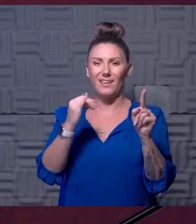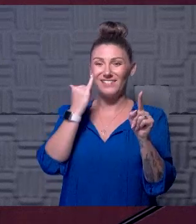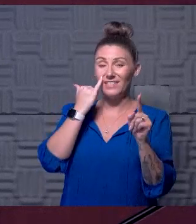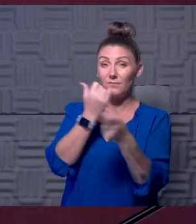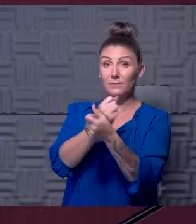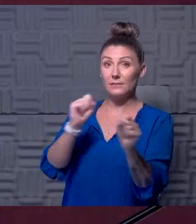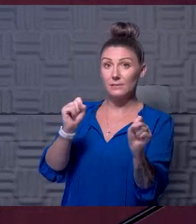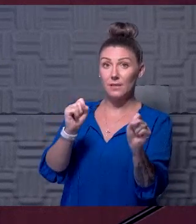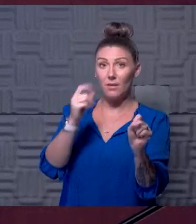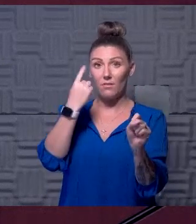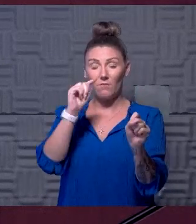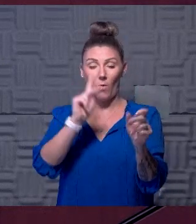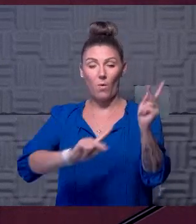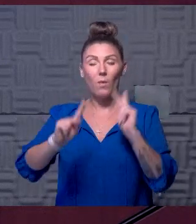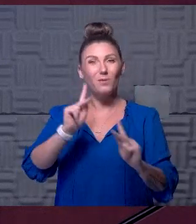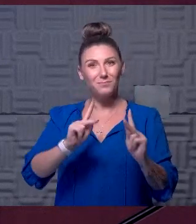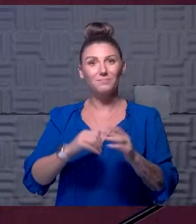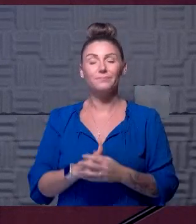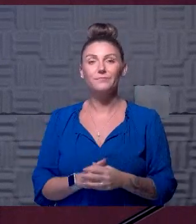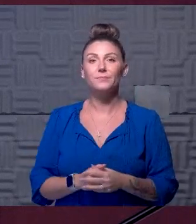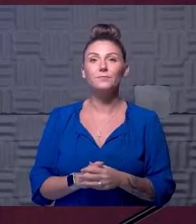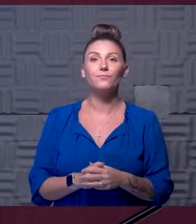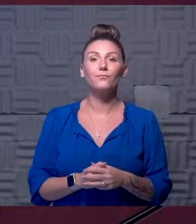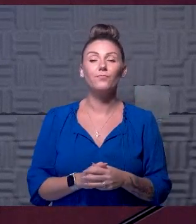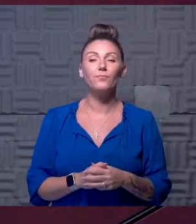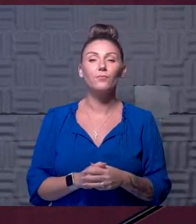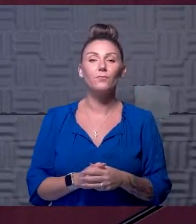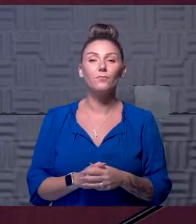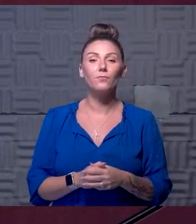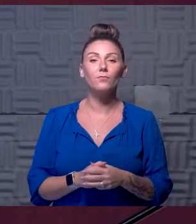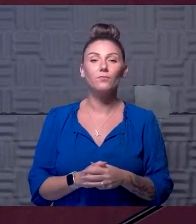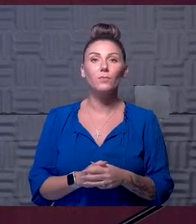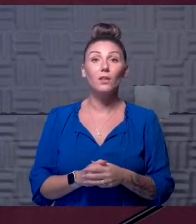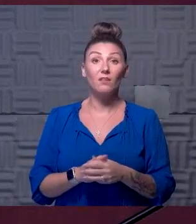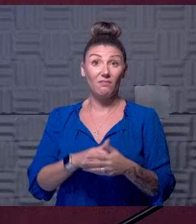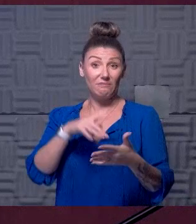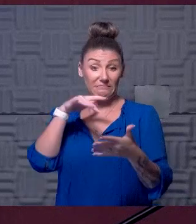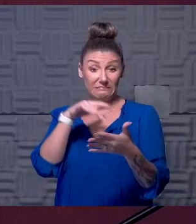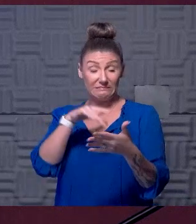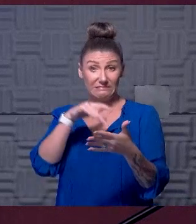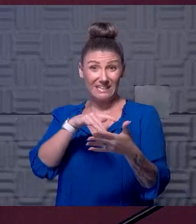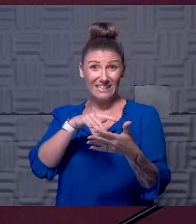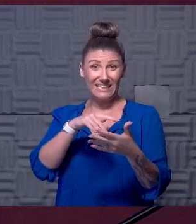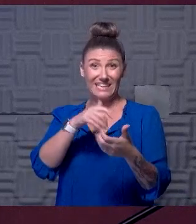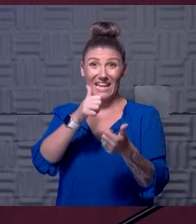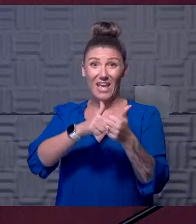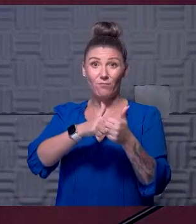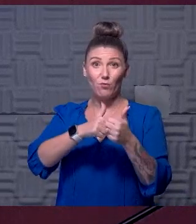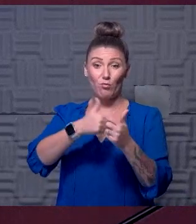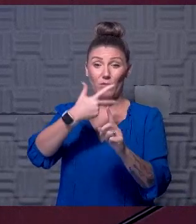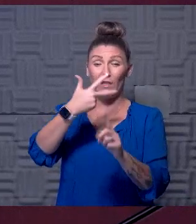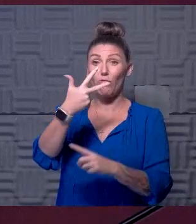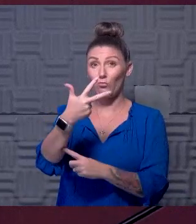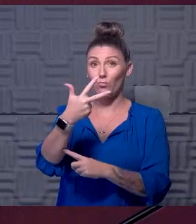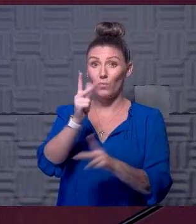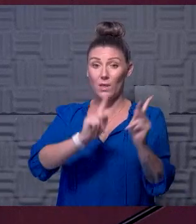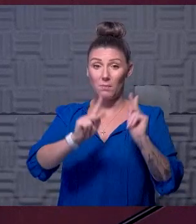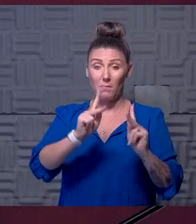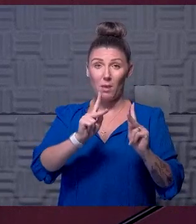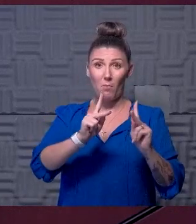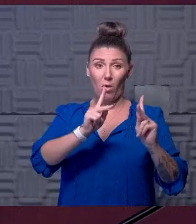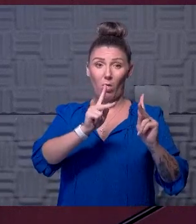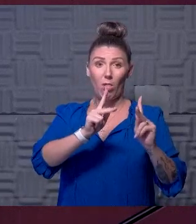safe for our public health. And in the study, for every 3 people that are entering to the study, 2 will get the